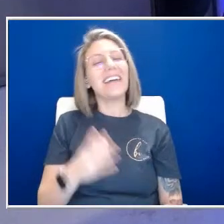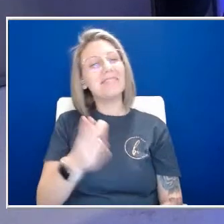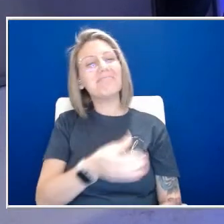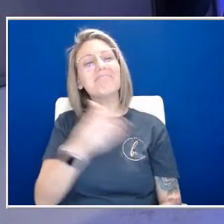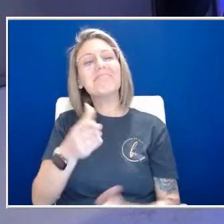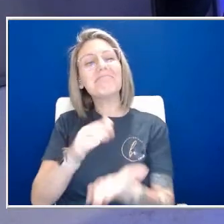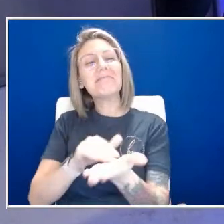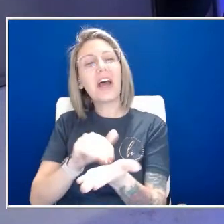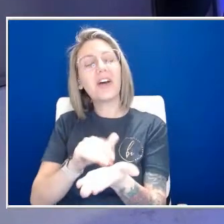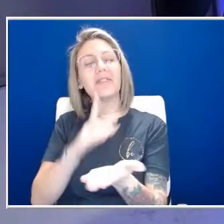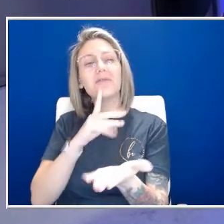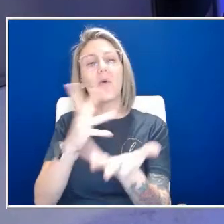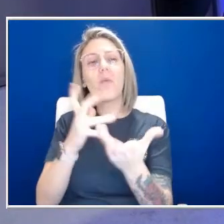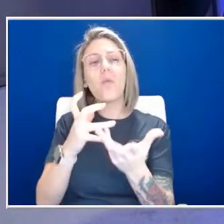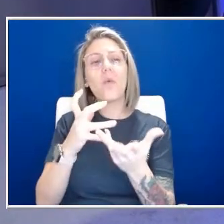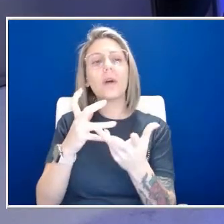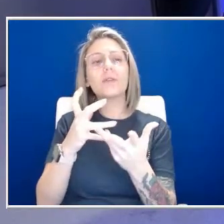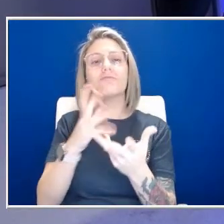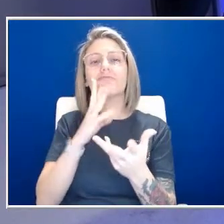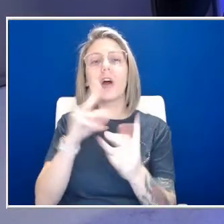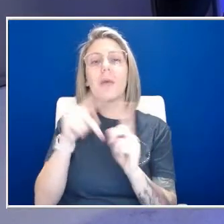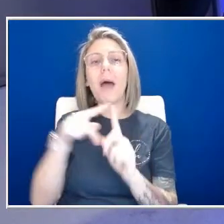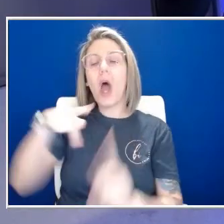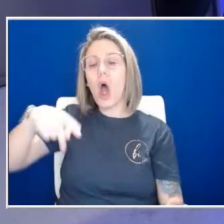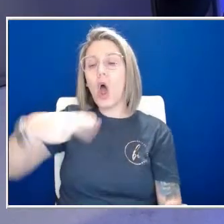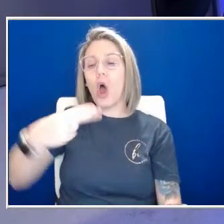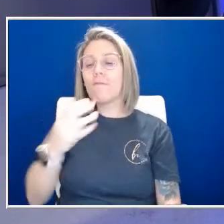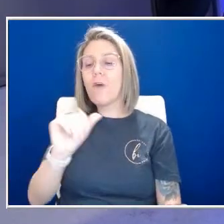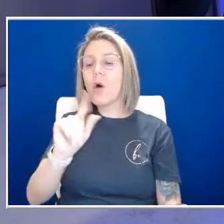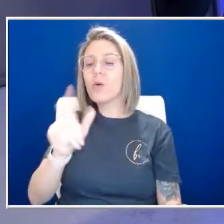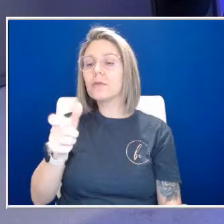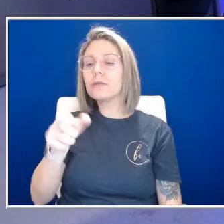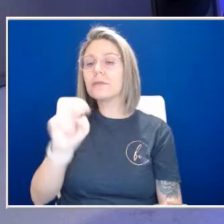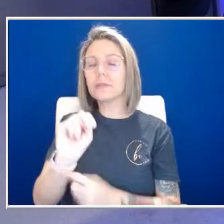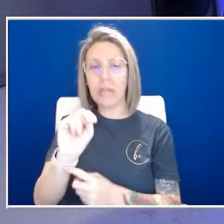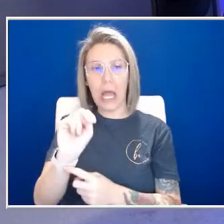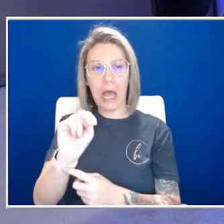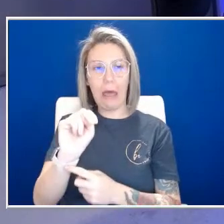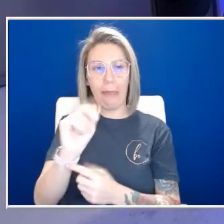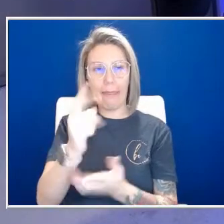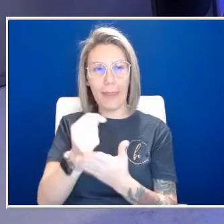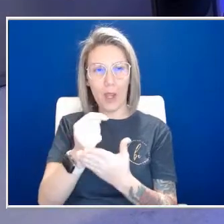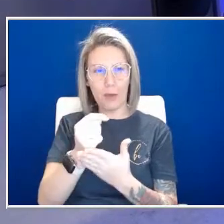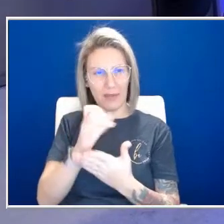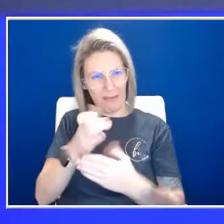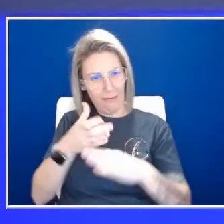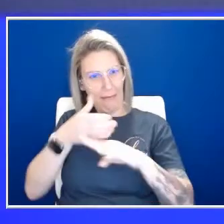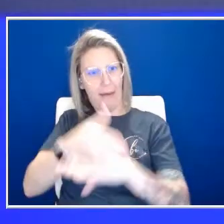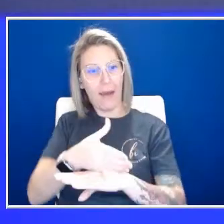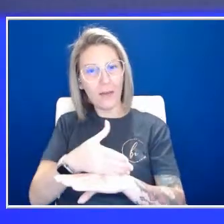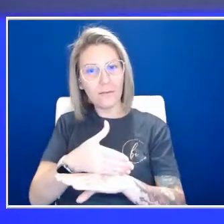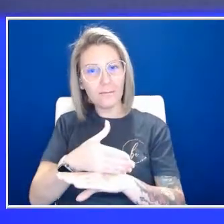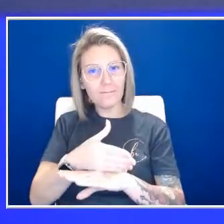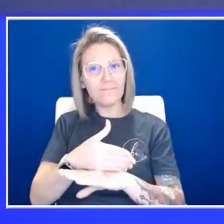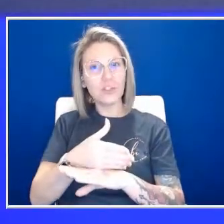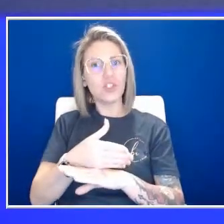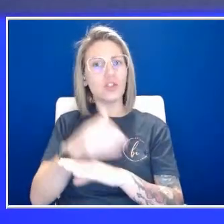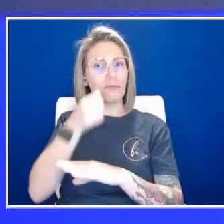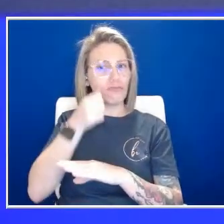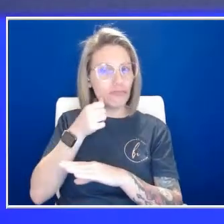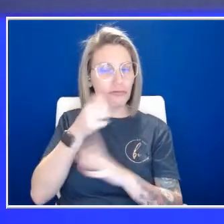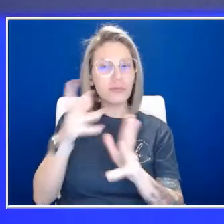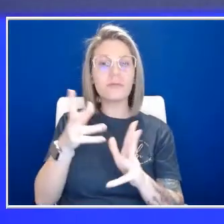therapy that Vonnie went through. When did that come after the reconstruction? So the photon therapy